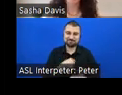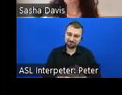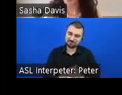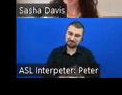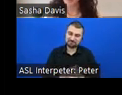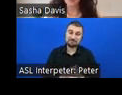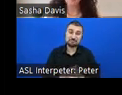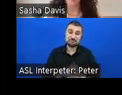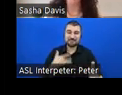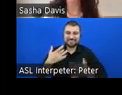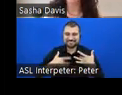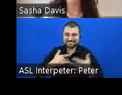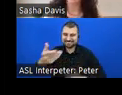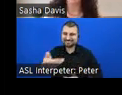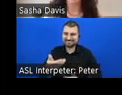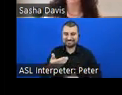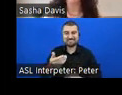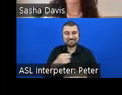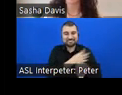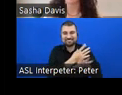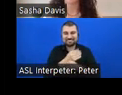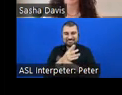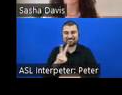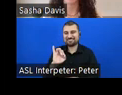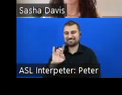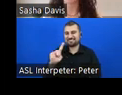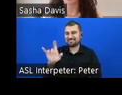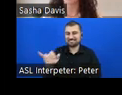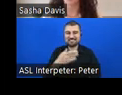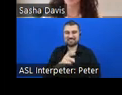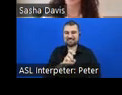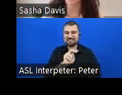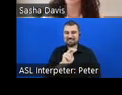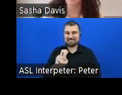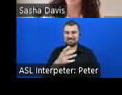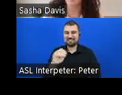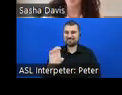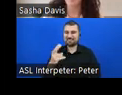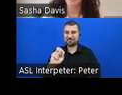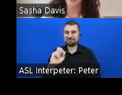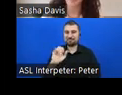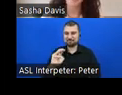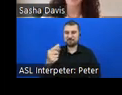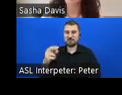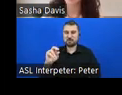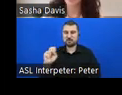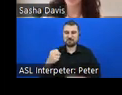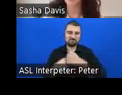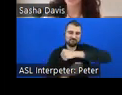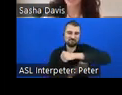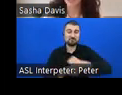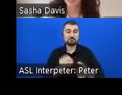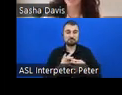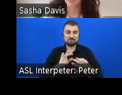I'm thrilled to welcome you virtually to the Renee and Chaim Gross Foundation. As Valerie said, my name